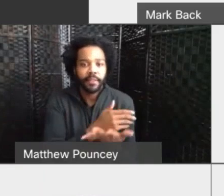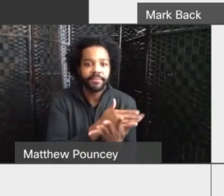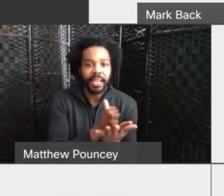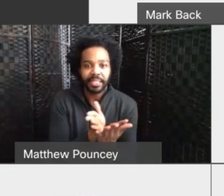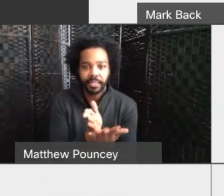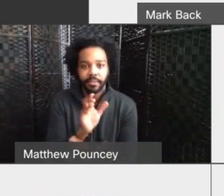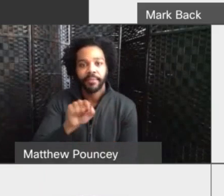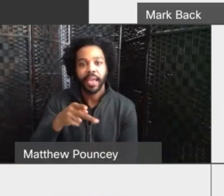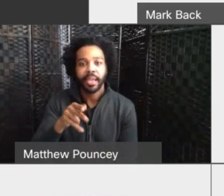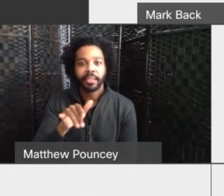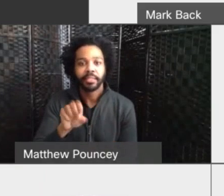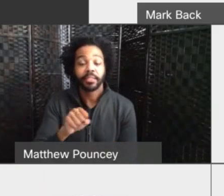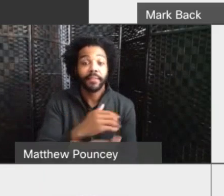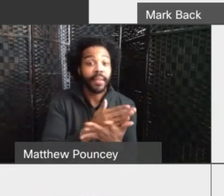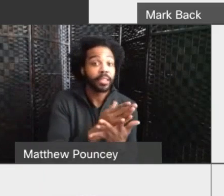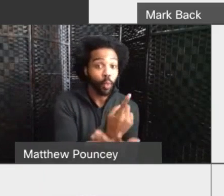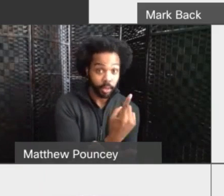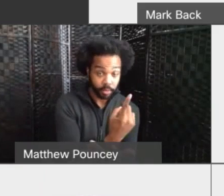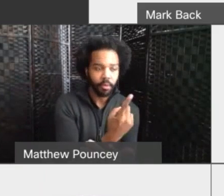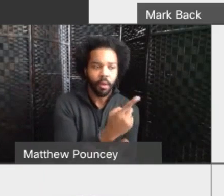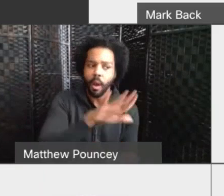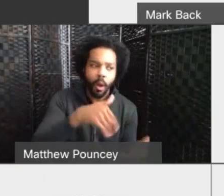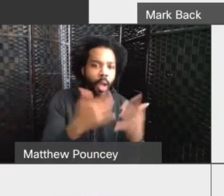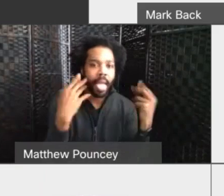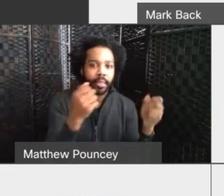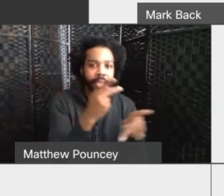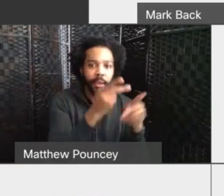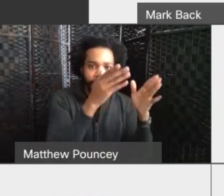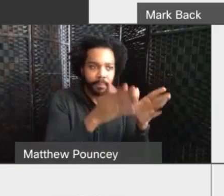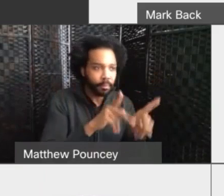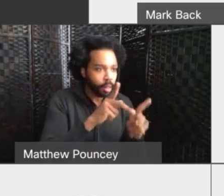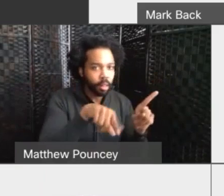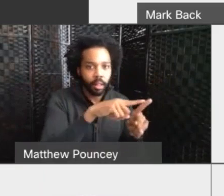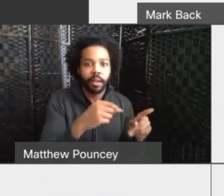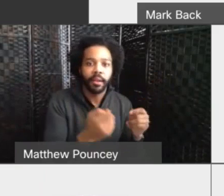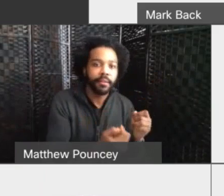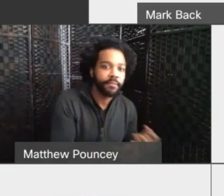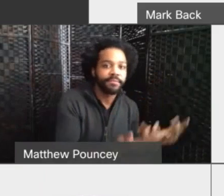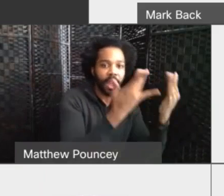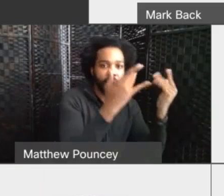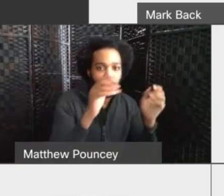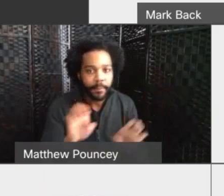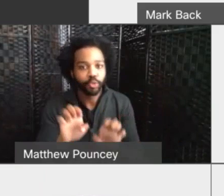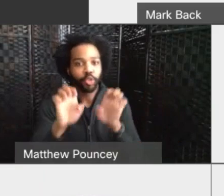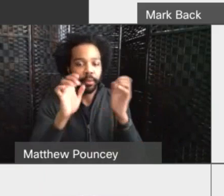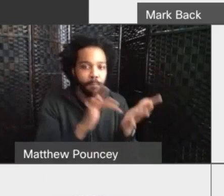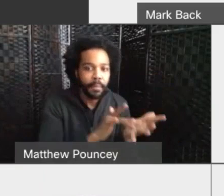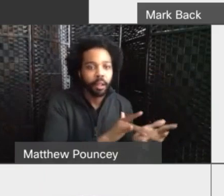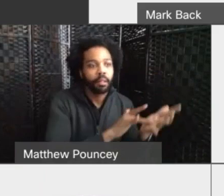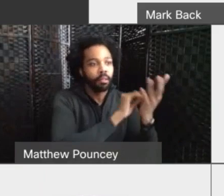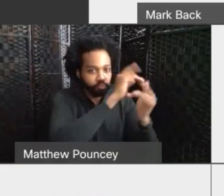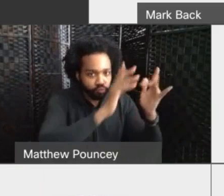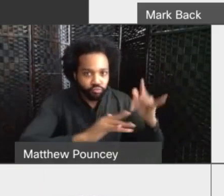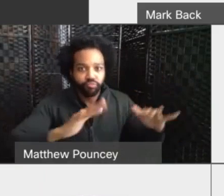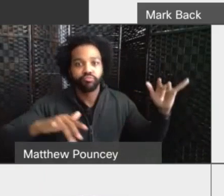was all healthcare personnel, fire and emergency medical, frontline public health workers, as well